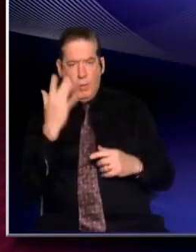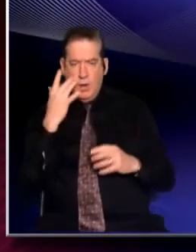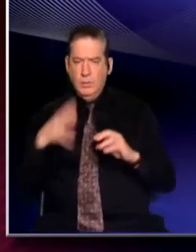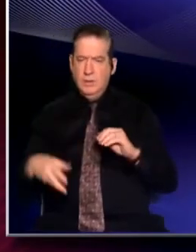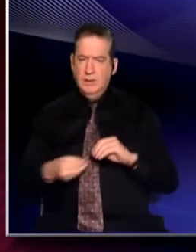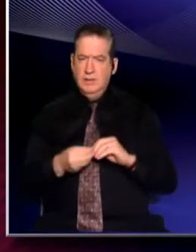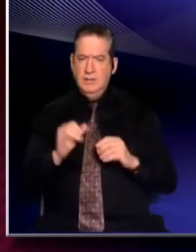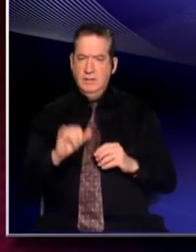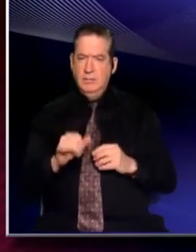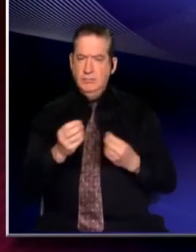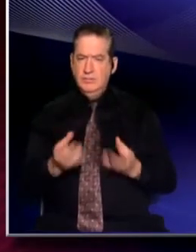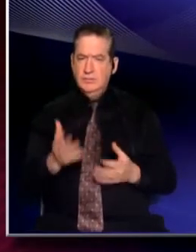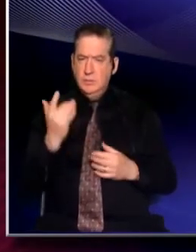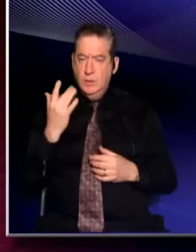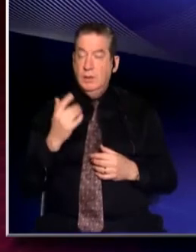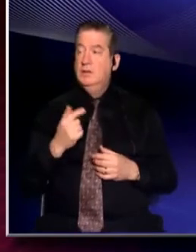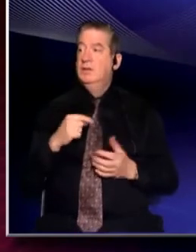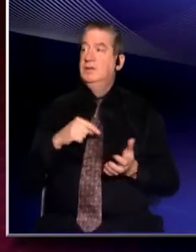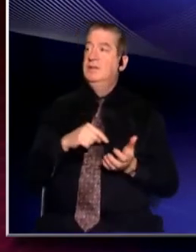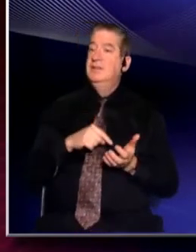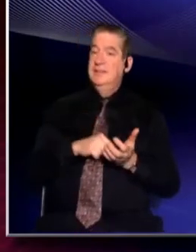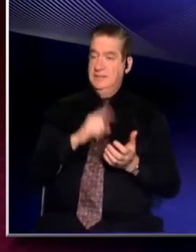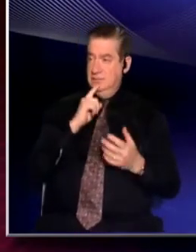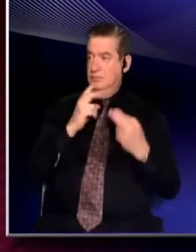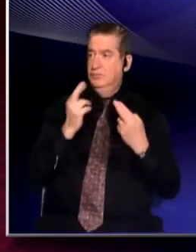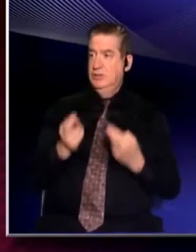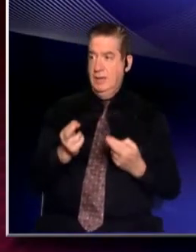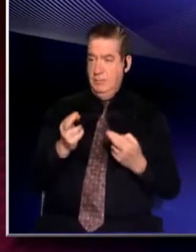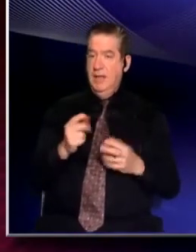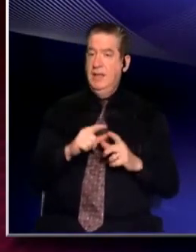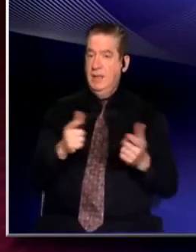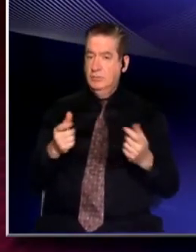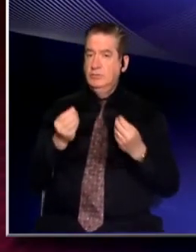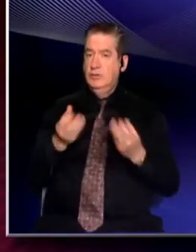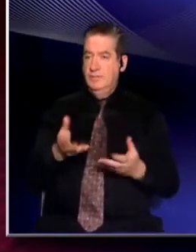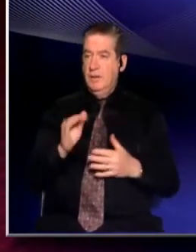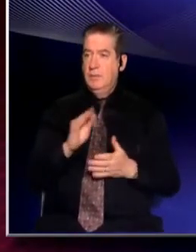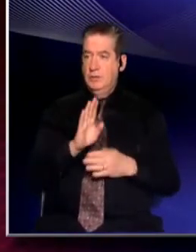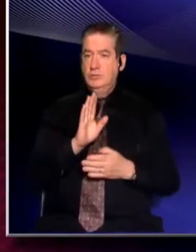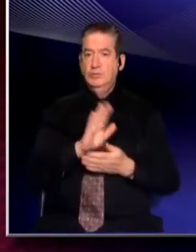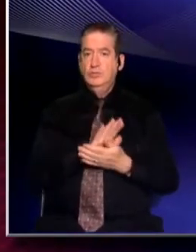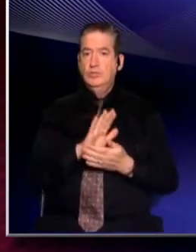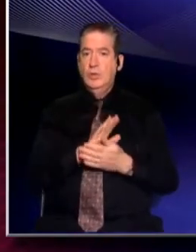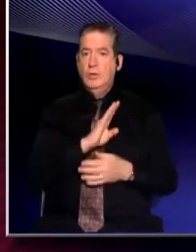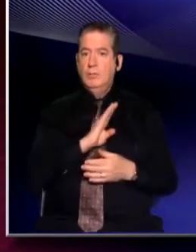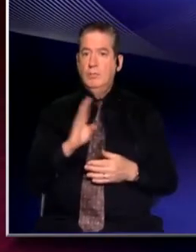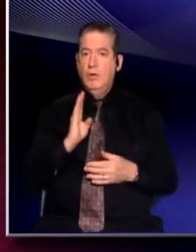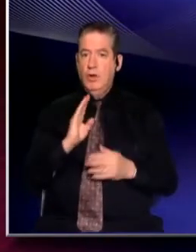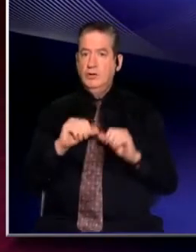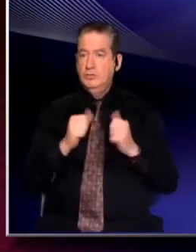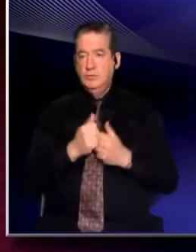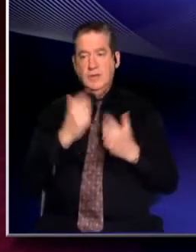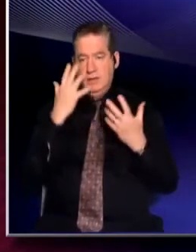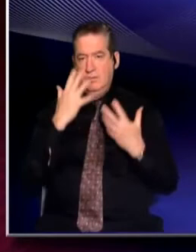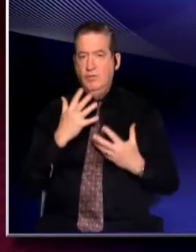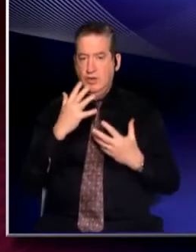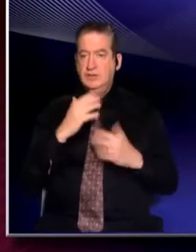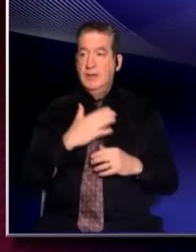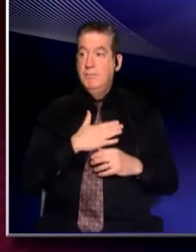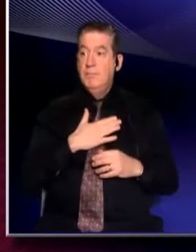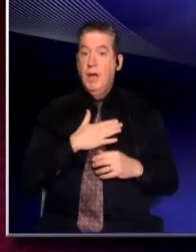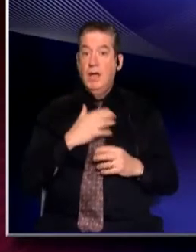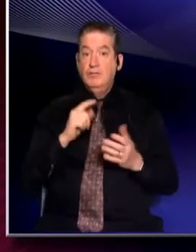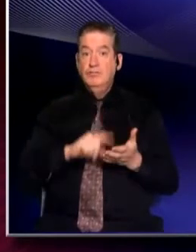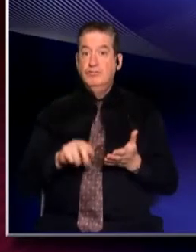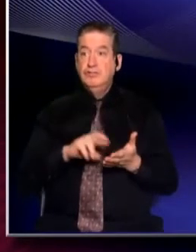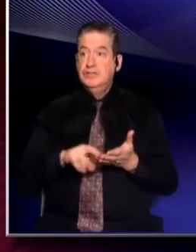that provision? This is recommended language provided by the School Boards Association. Unfortunately, in my research, I